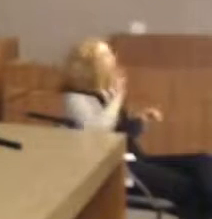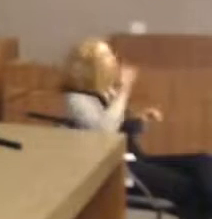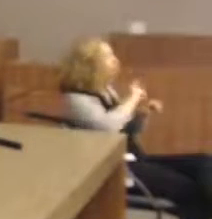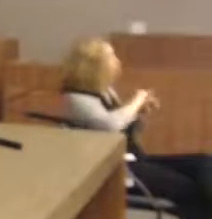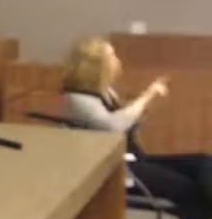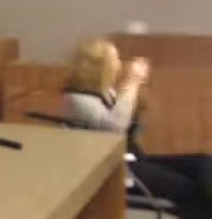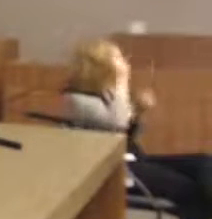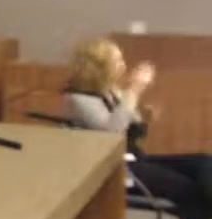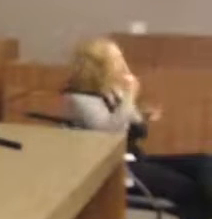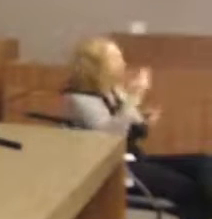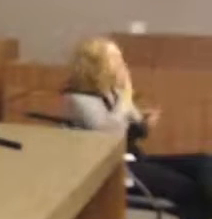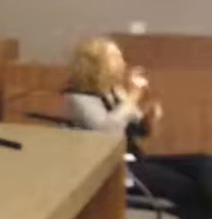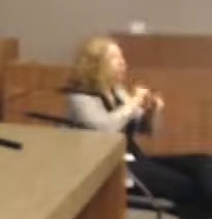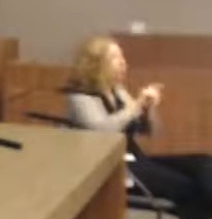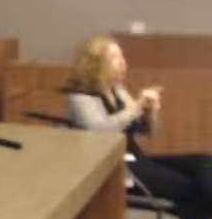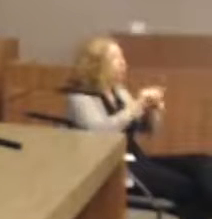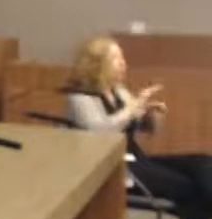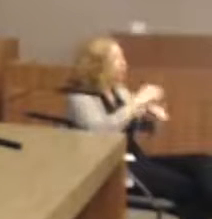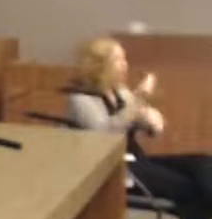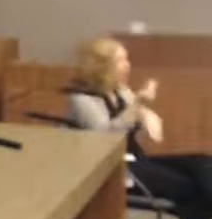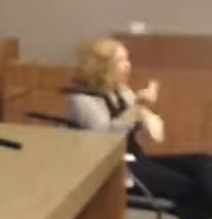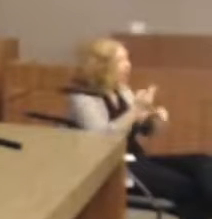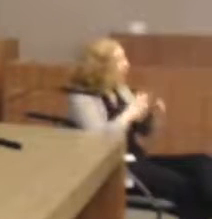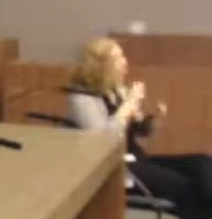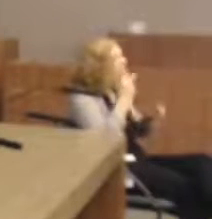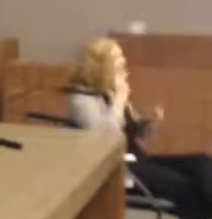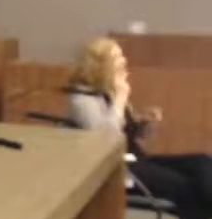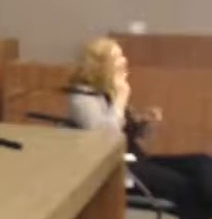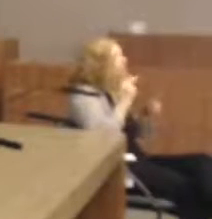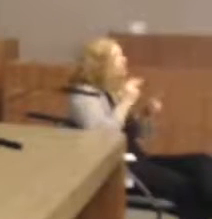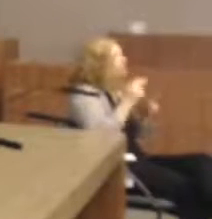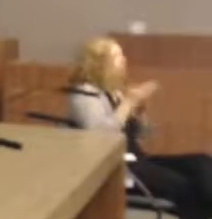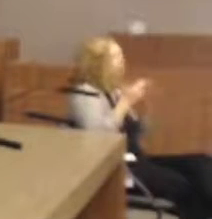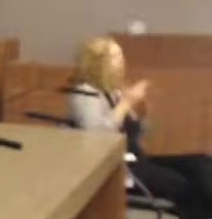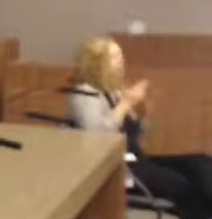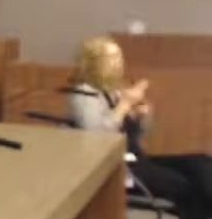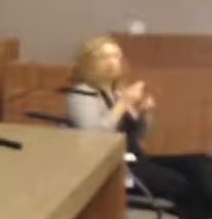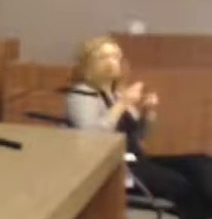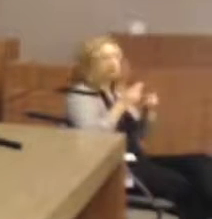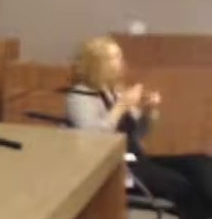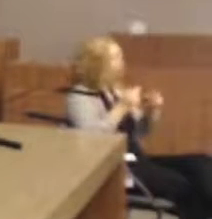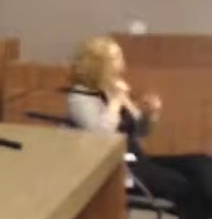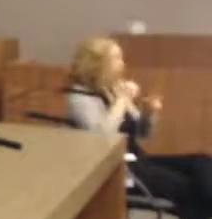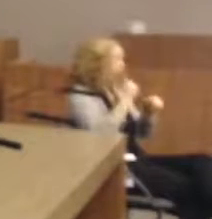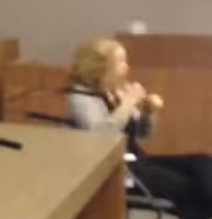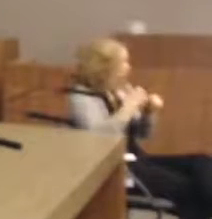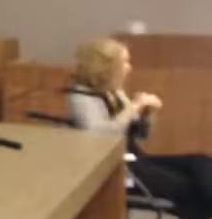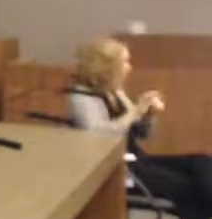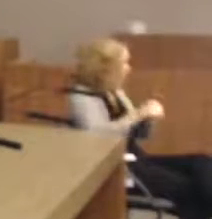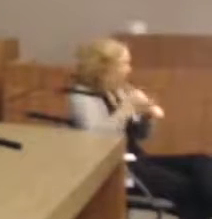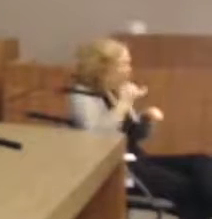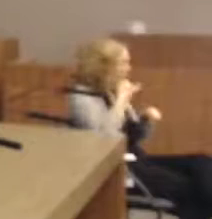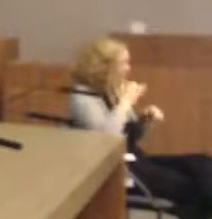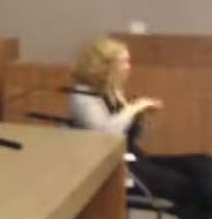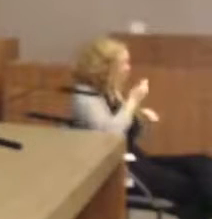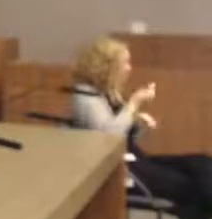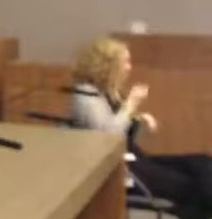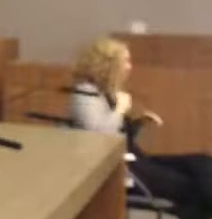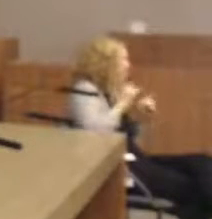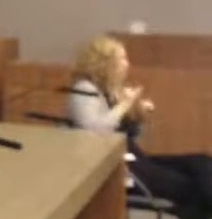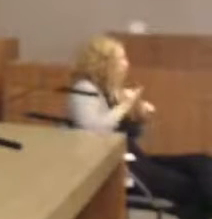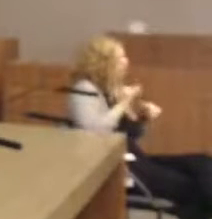Monday. And they're going to say they're from victim services because you're not going to answer the phone on Monday and you're not going to remember who so-and-so is. And I'm just trying to give you